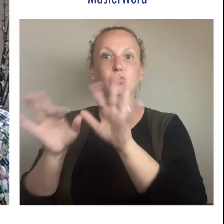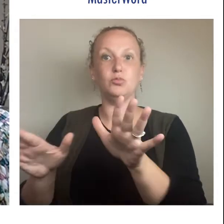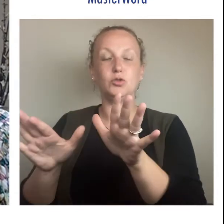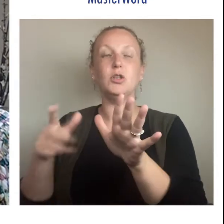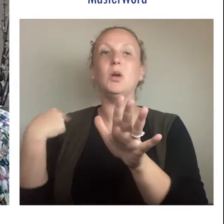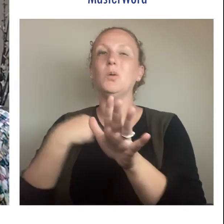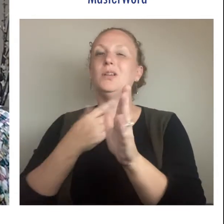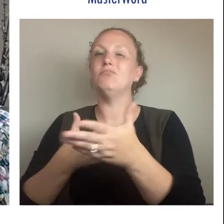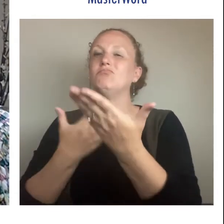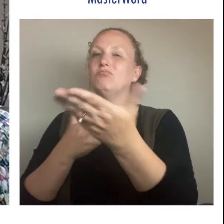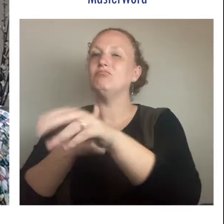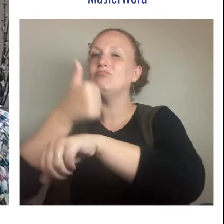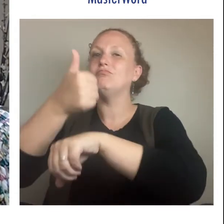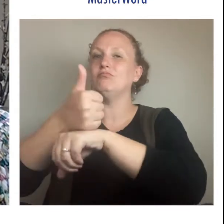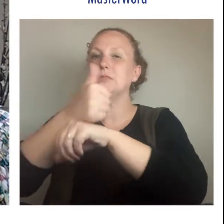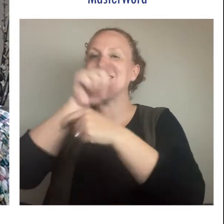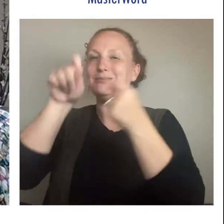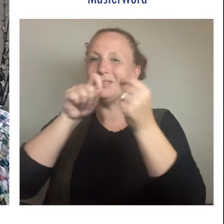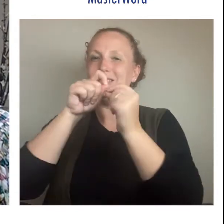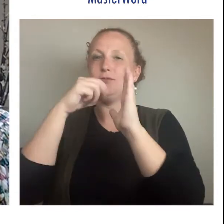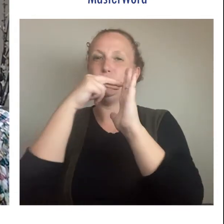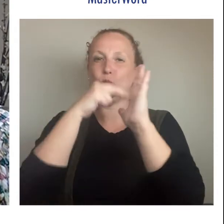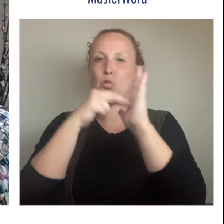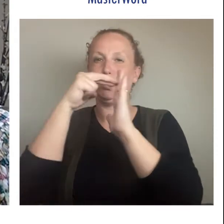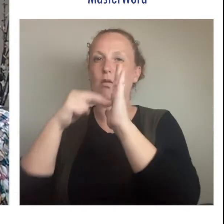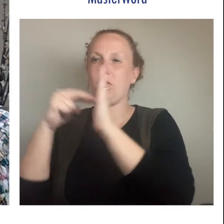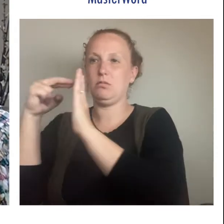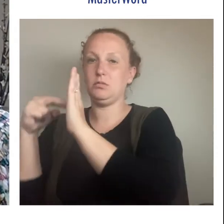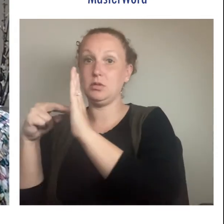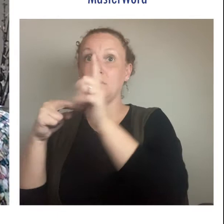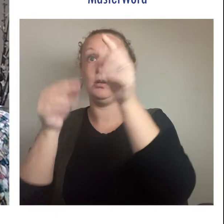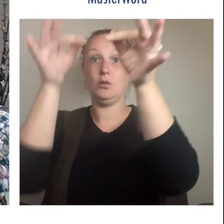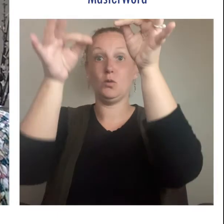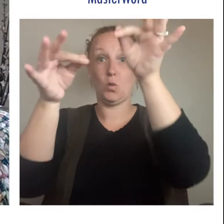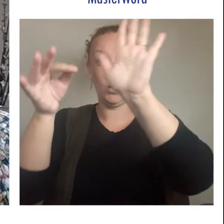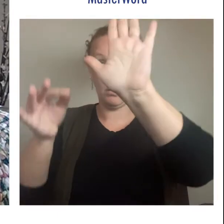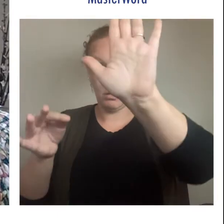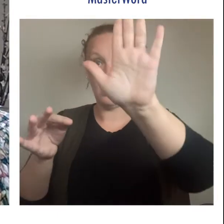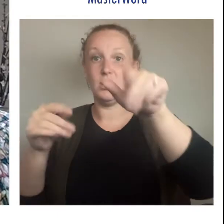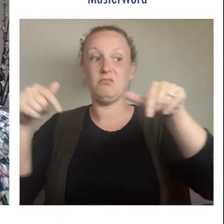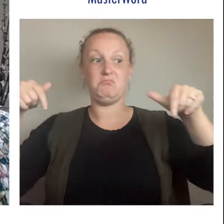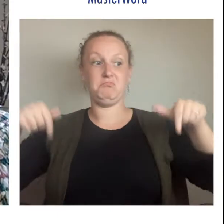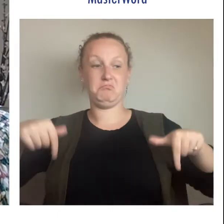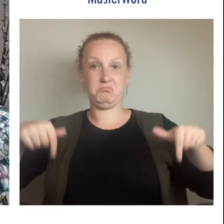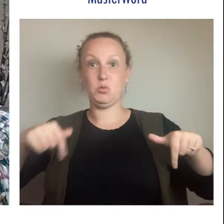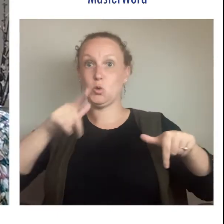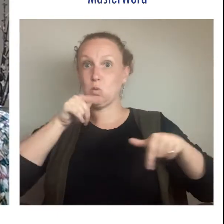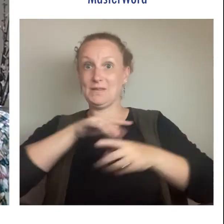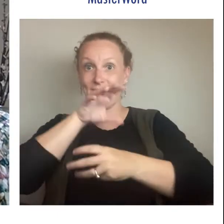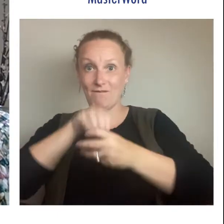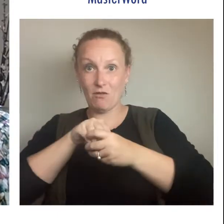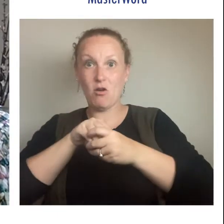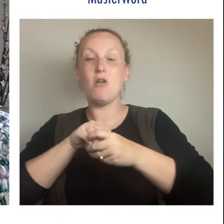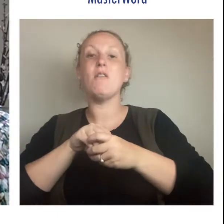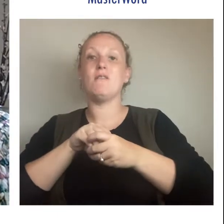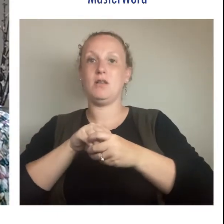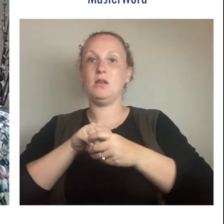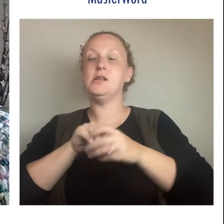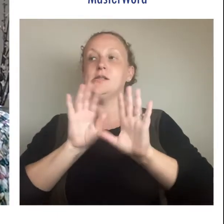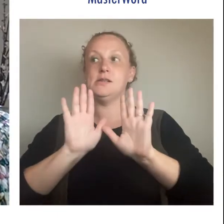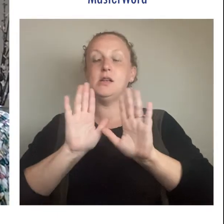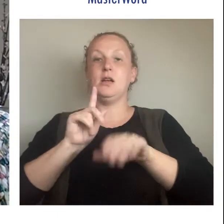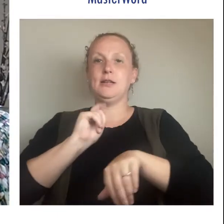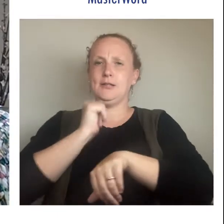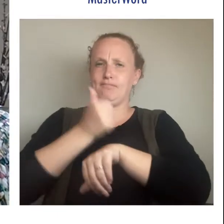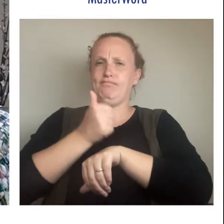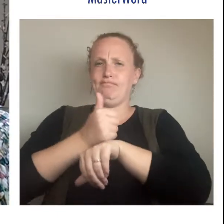place protocols between the parties and the court that can be established to protect against the